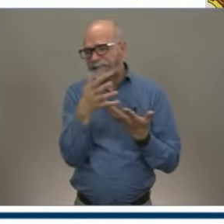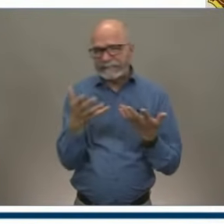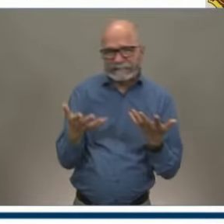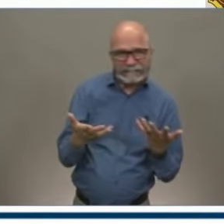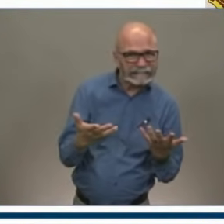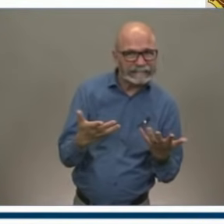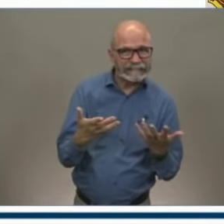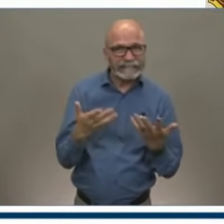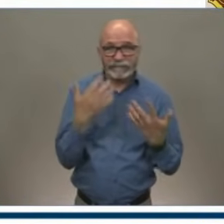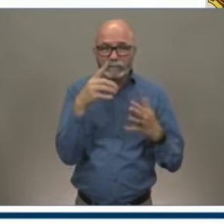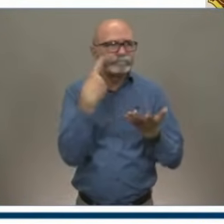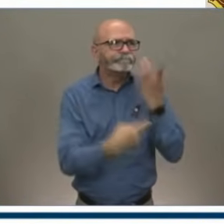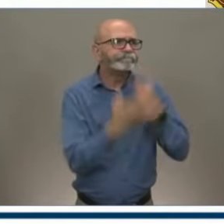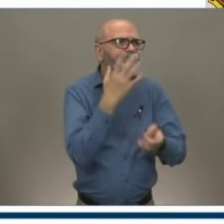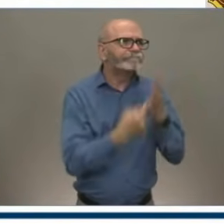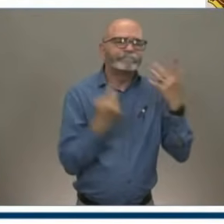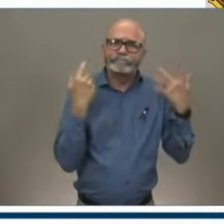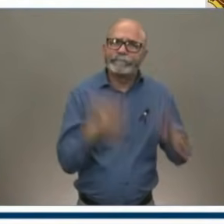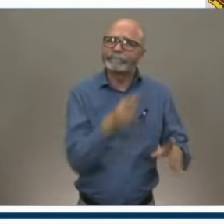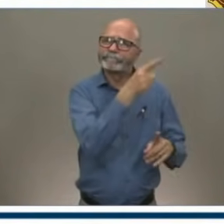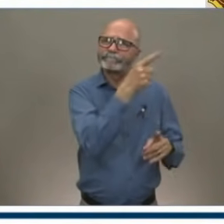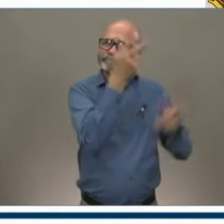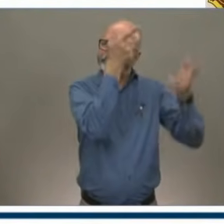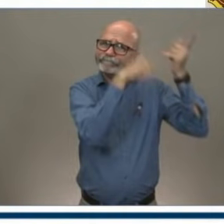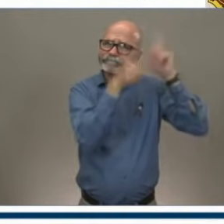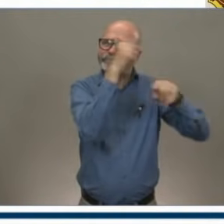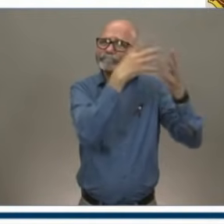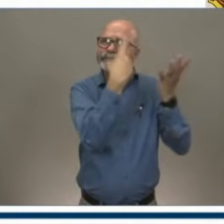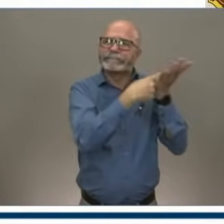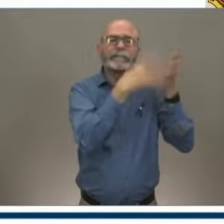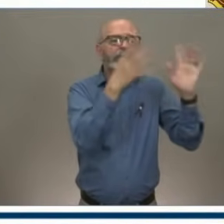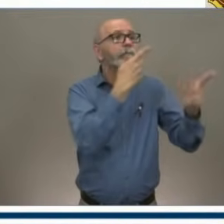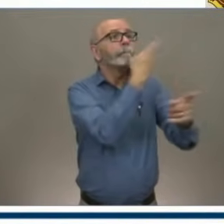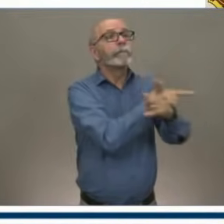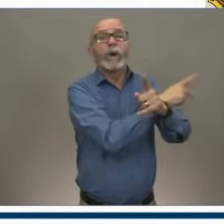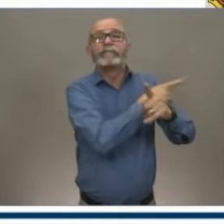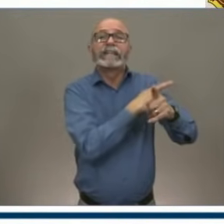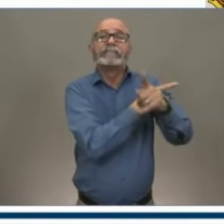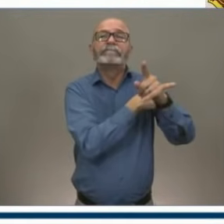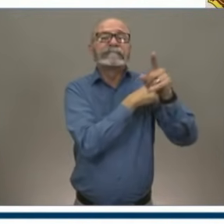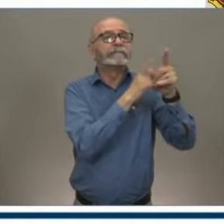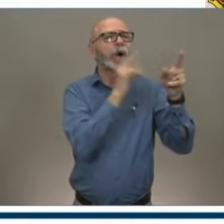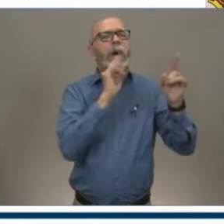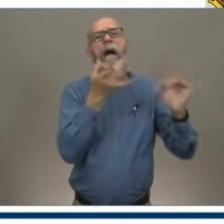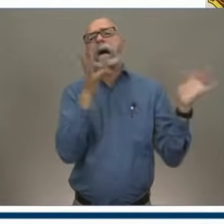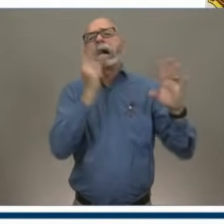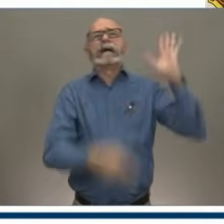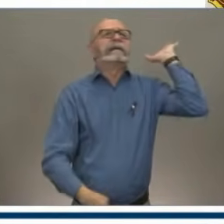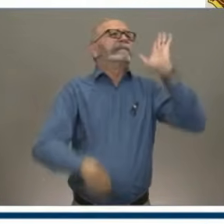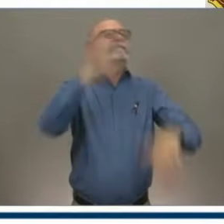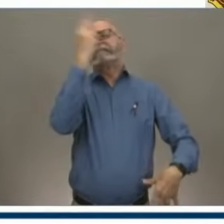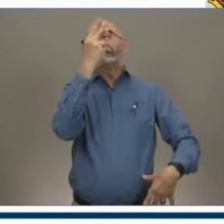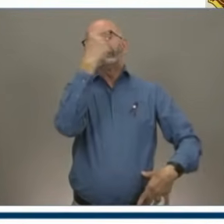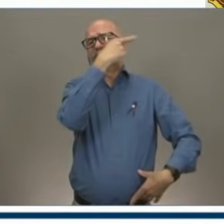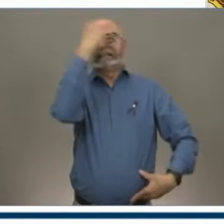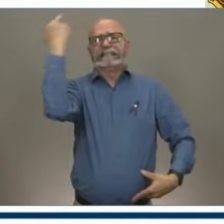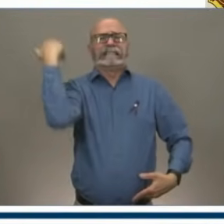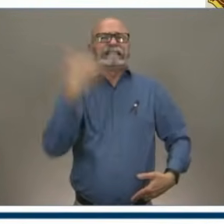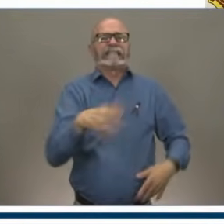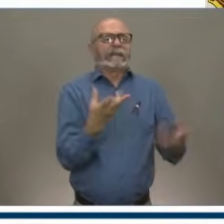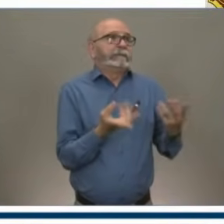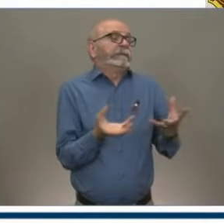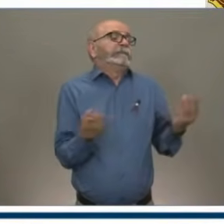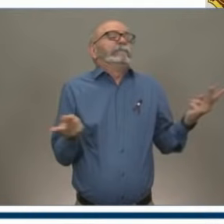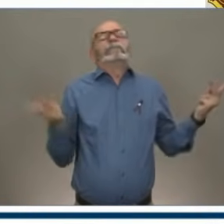your colleagues in provinces harder hit would like to get their more than their share per capita. And of course,